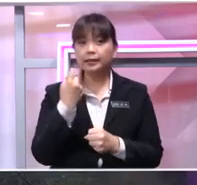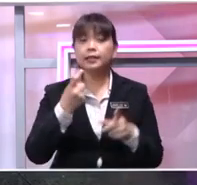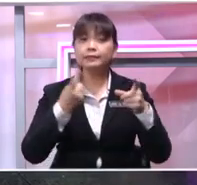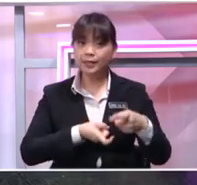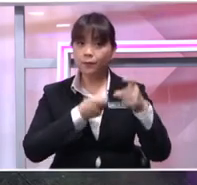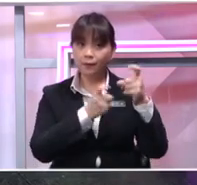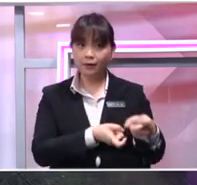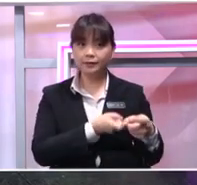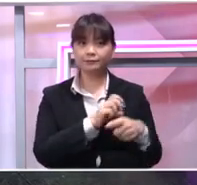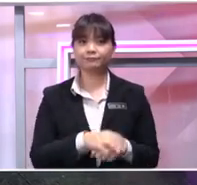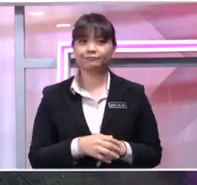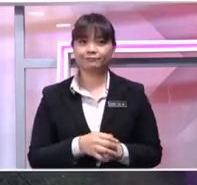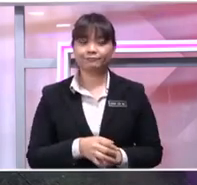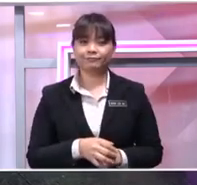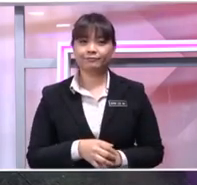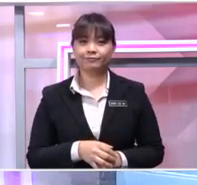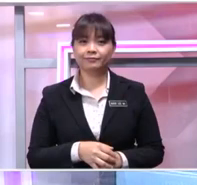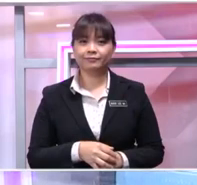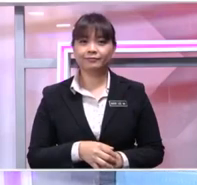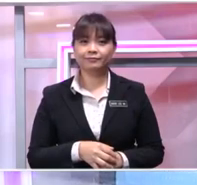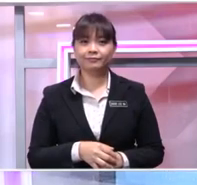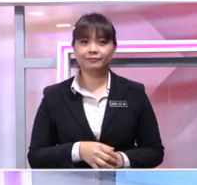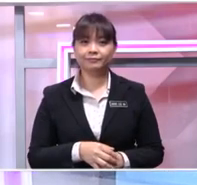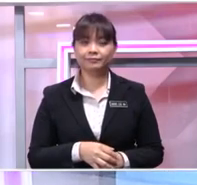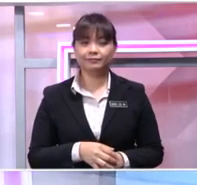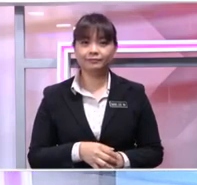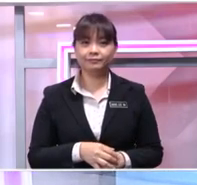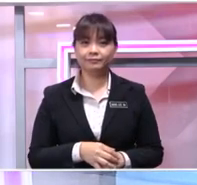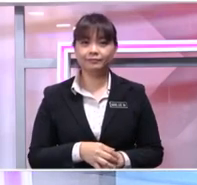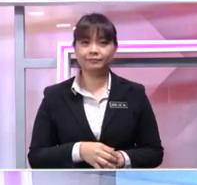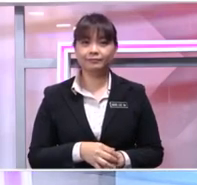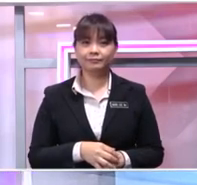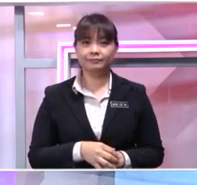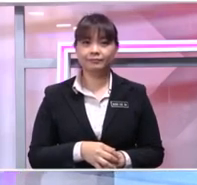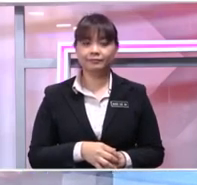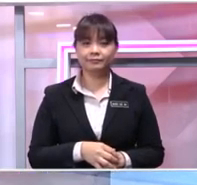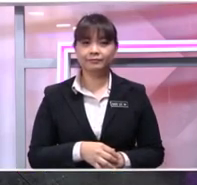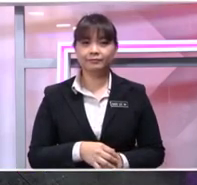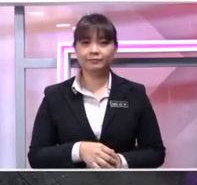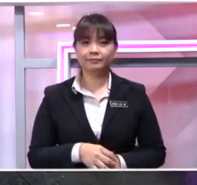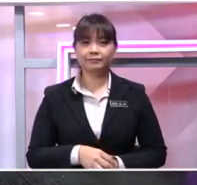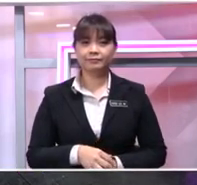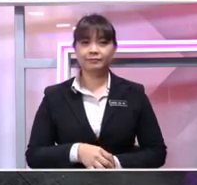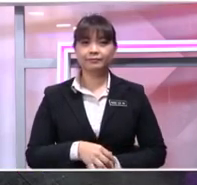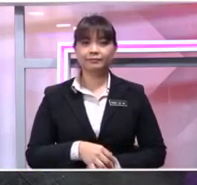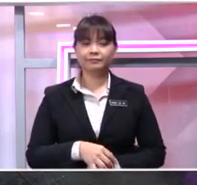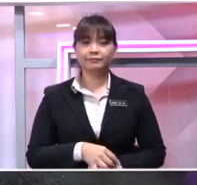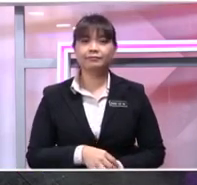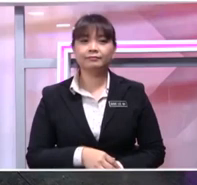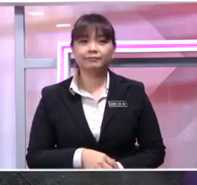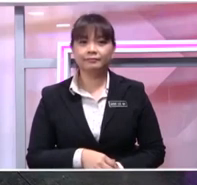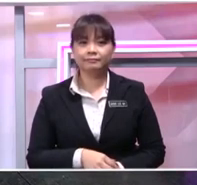Okay, 1 reward for Fazrina. Fazrina. Okay, now you are leading. Yep, Fazrina is leading.